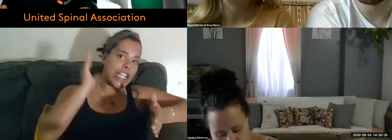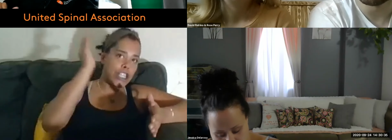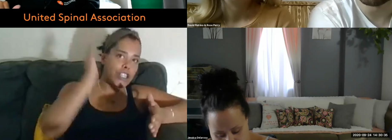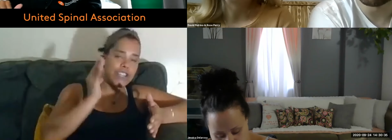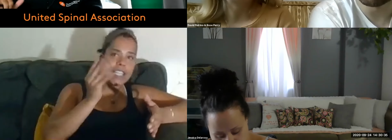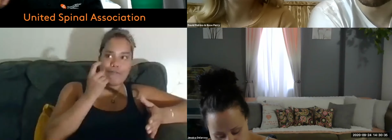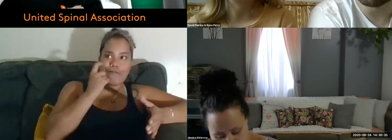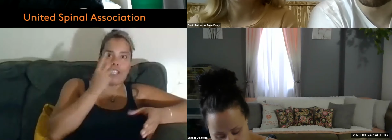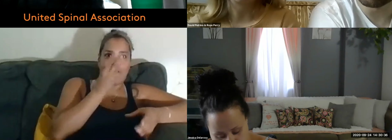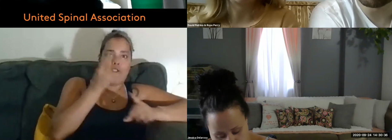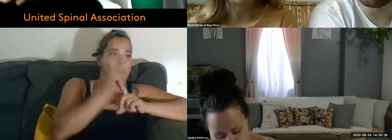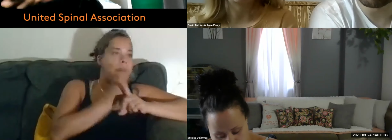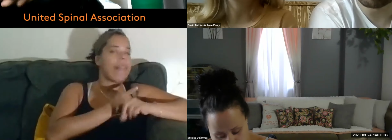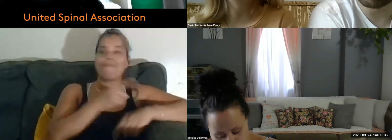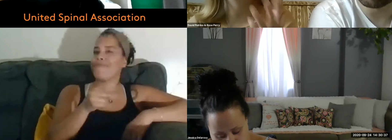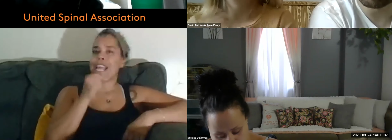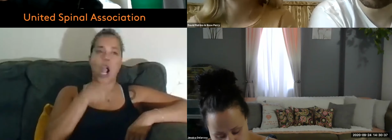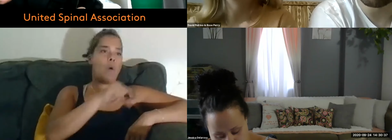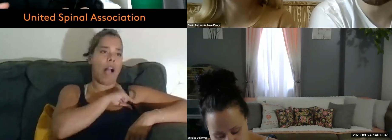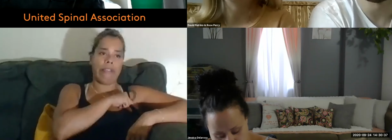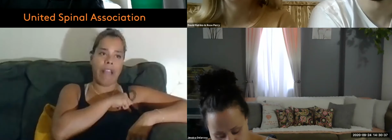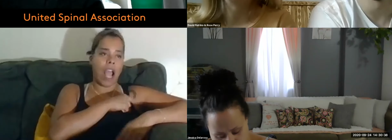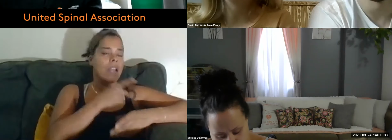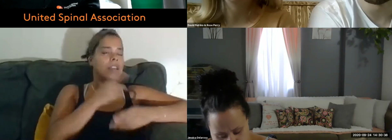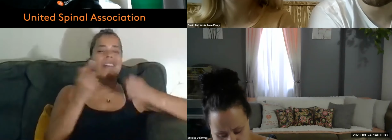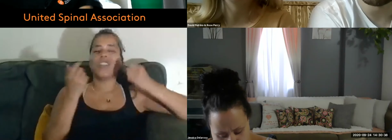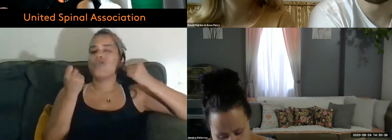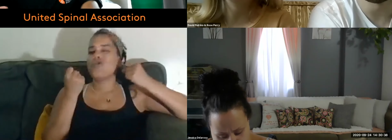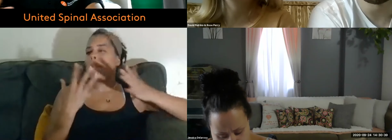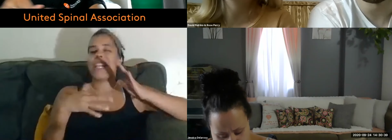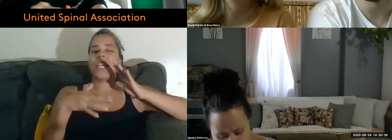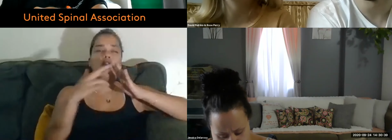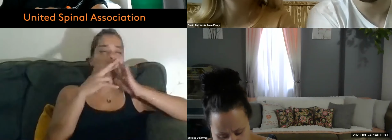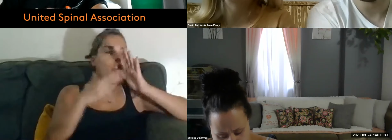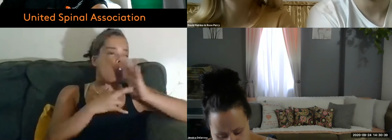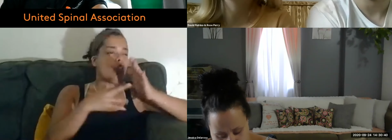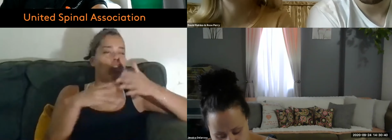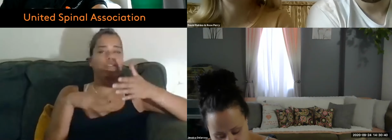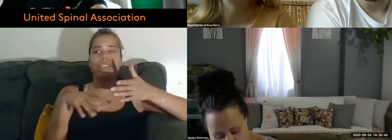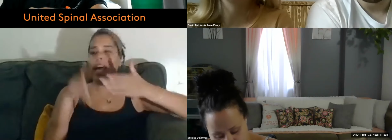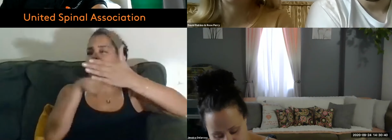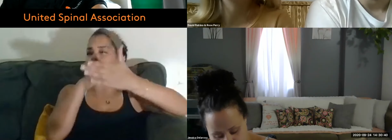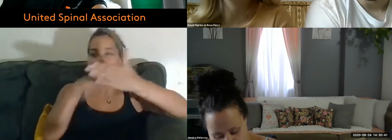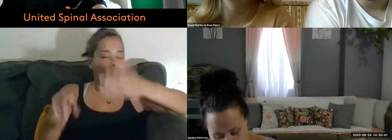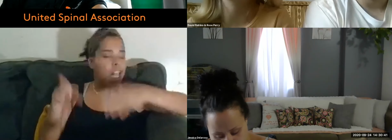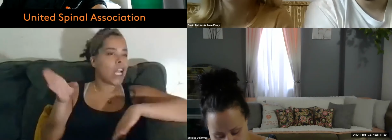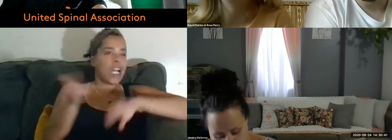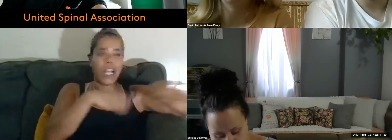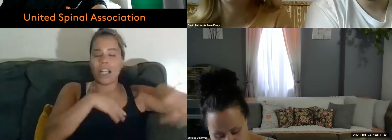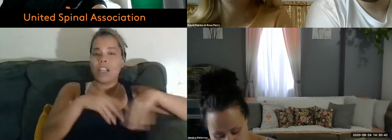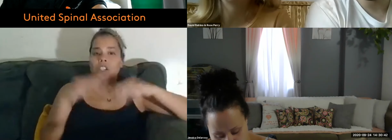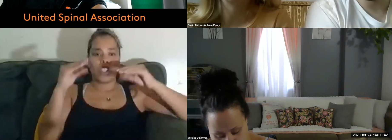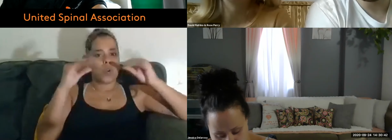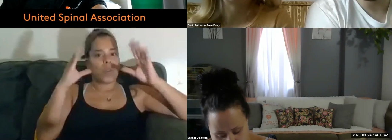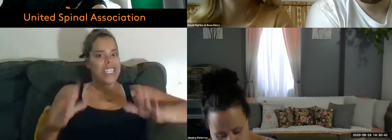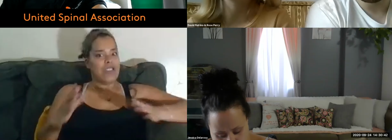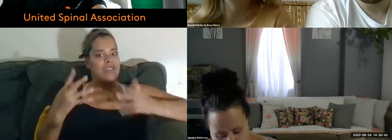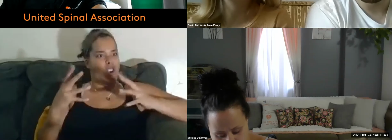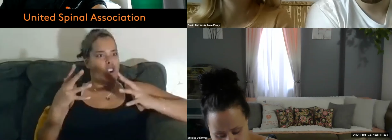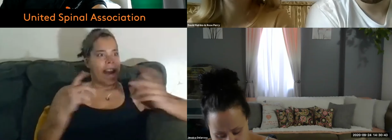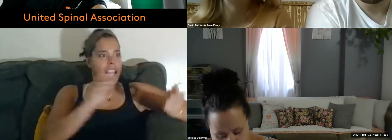months, that they didn't qualify, all sorts of red tape that, you know, teachers are already having to transition everything to online. It's